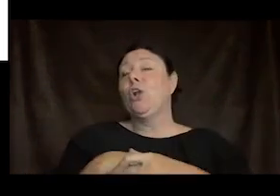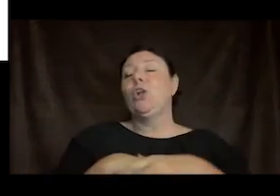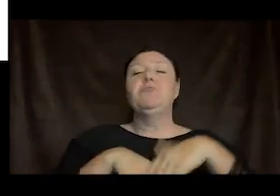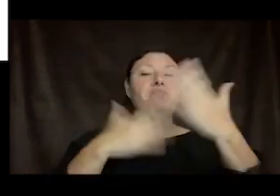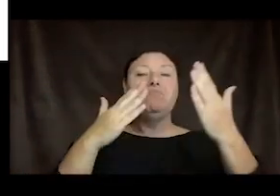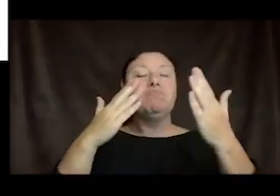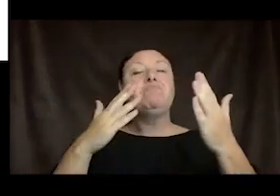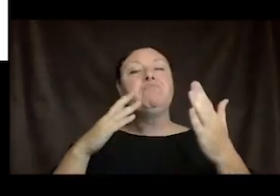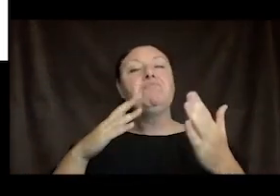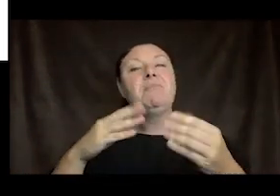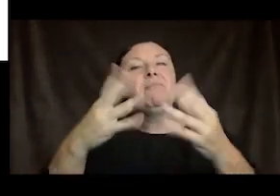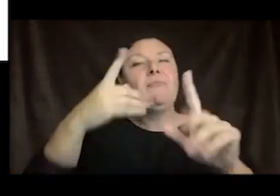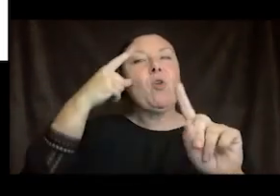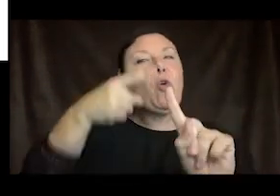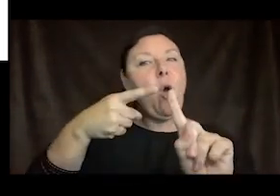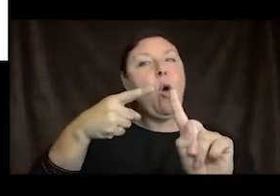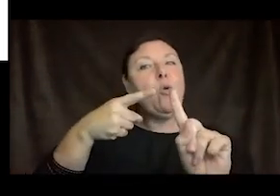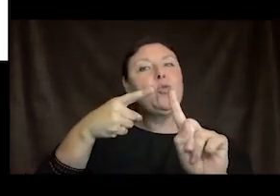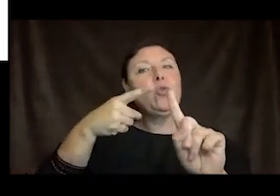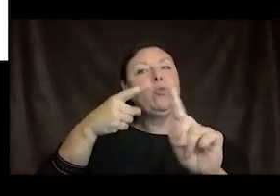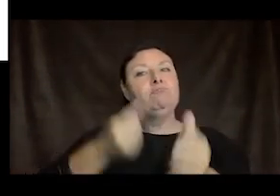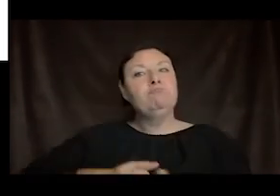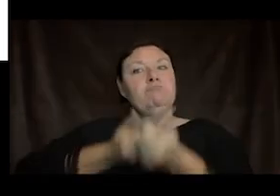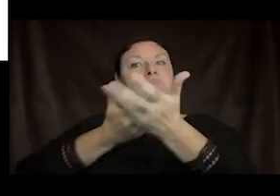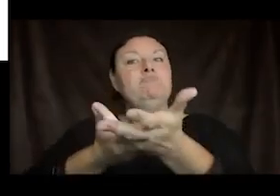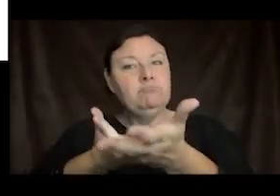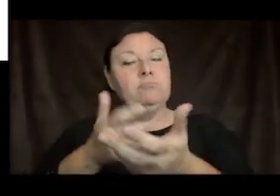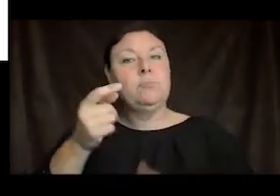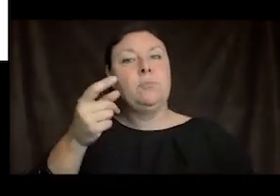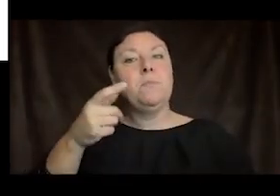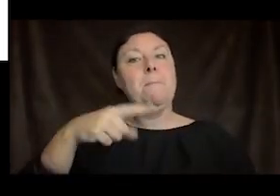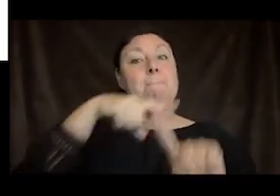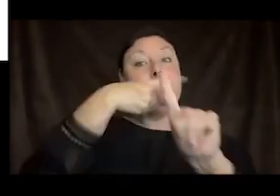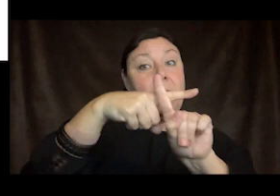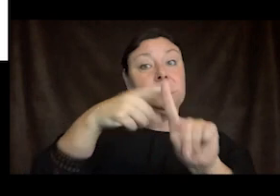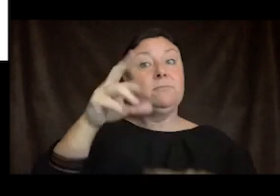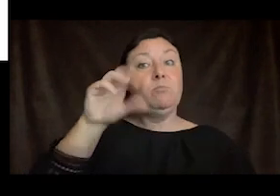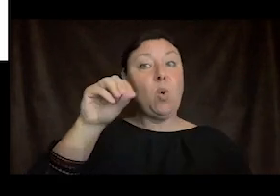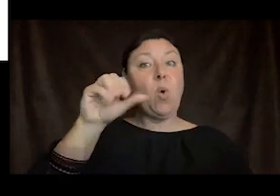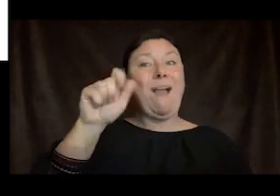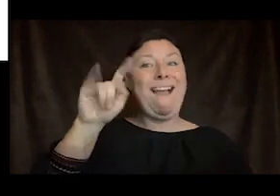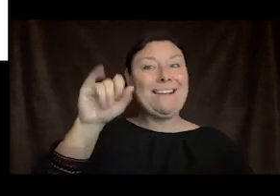has a trajectory to some output that is proactive.